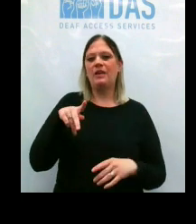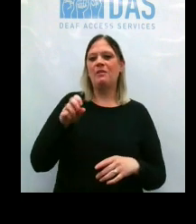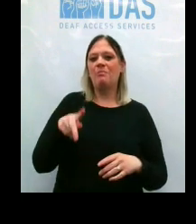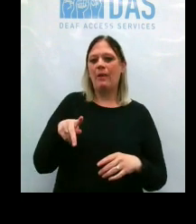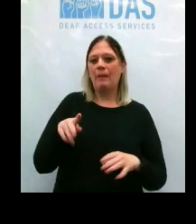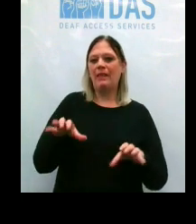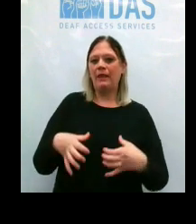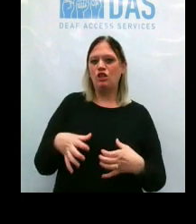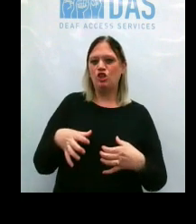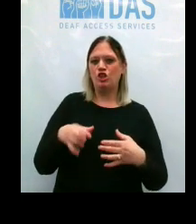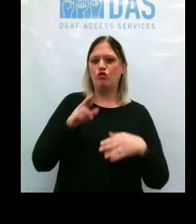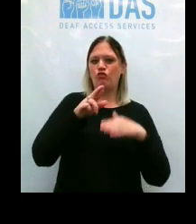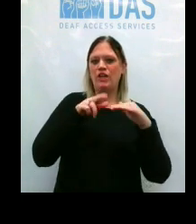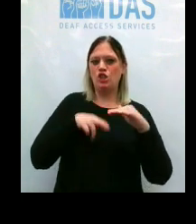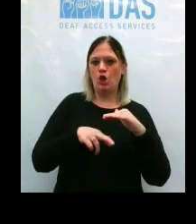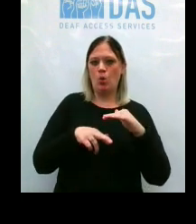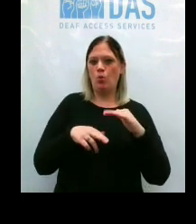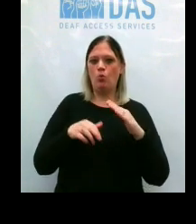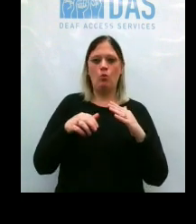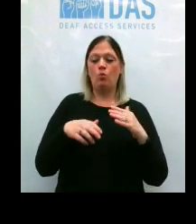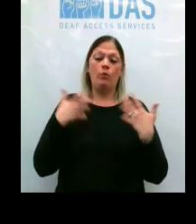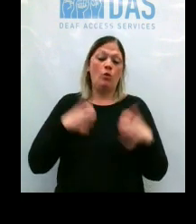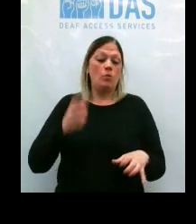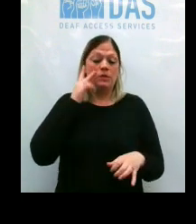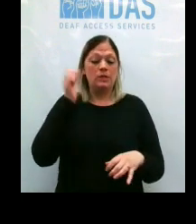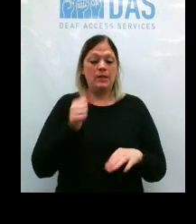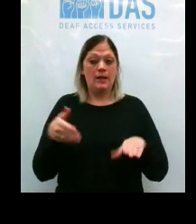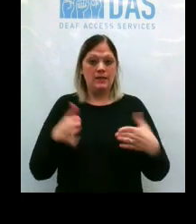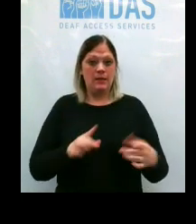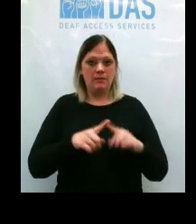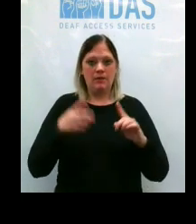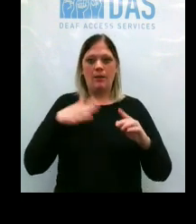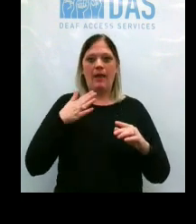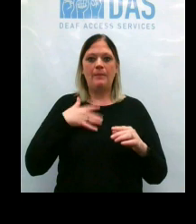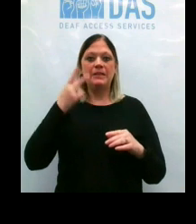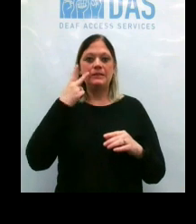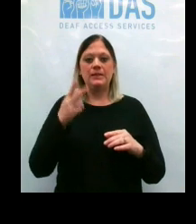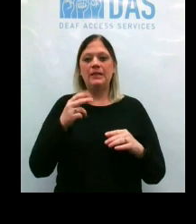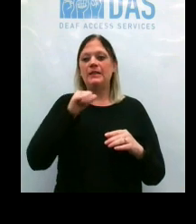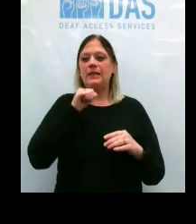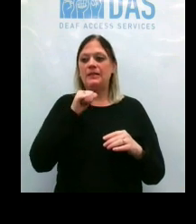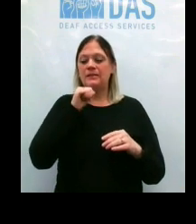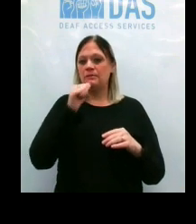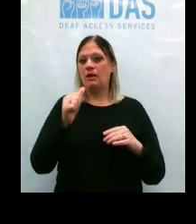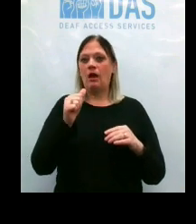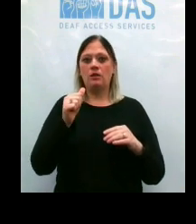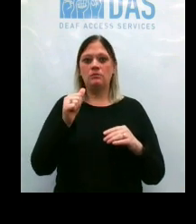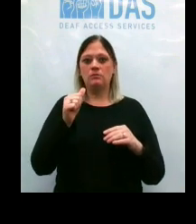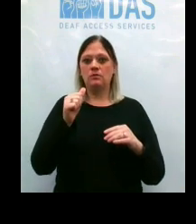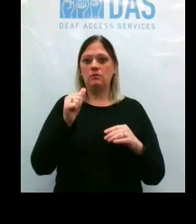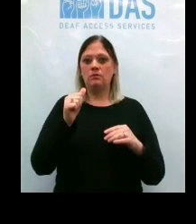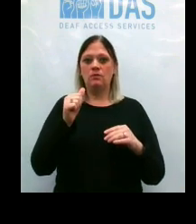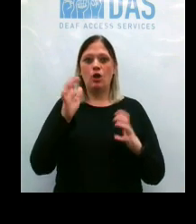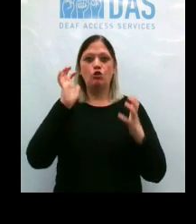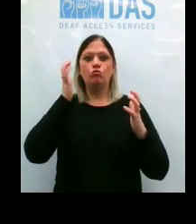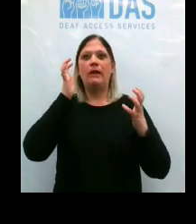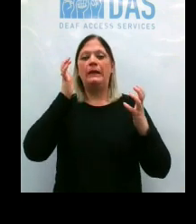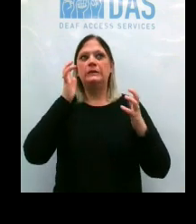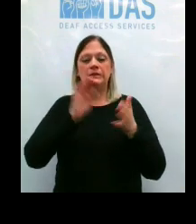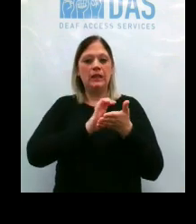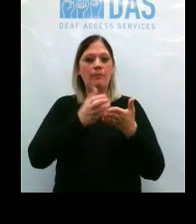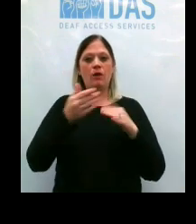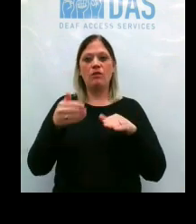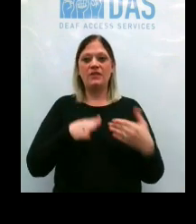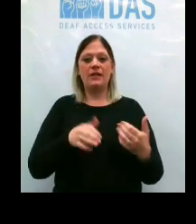ratio. We don't want to see any deaths, but I'm glad to see that we're not seeing an inordinate amount of deaths among people of color,